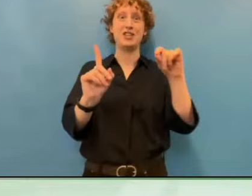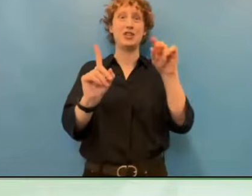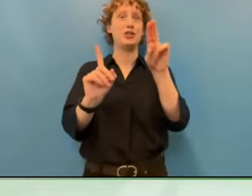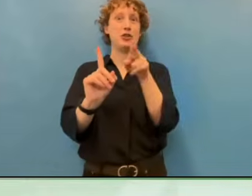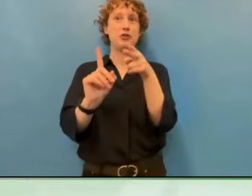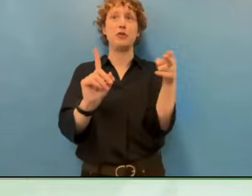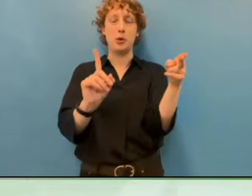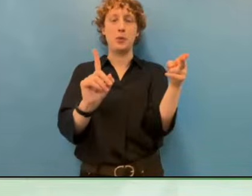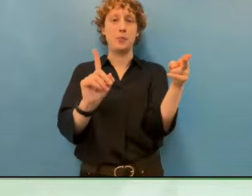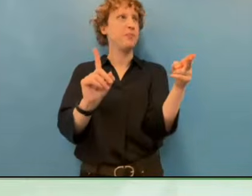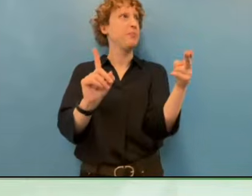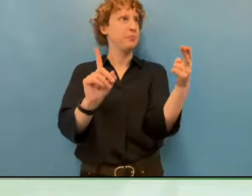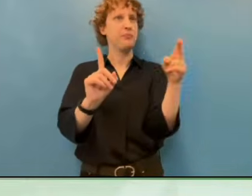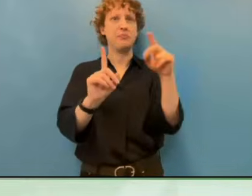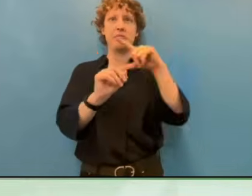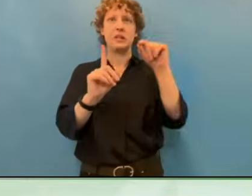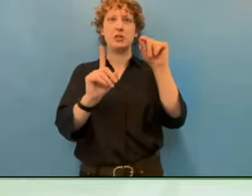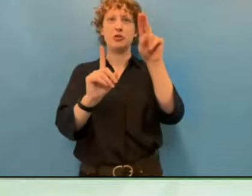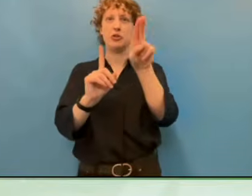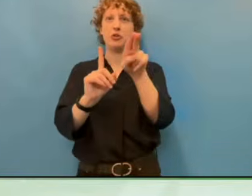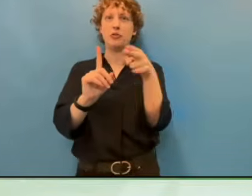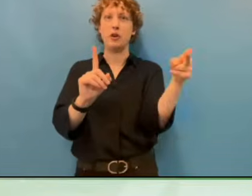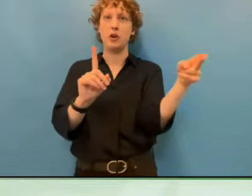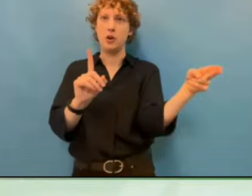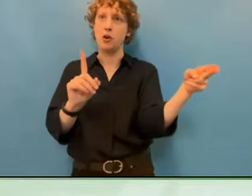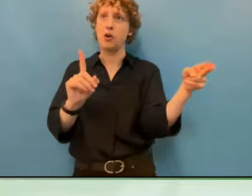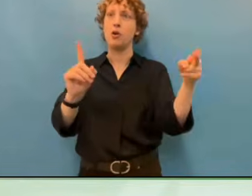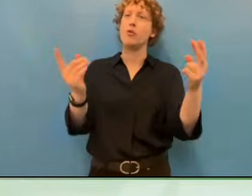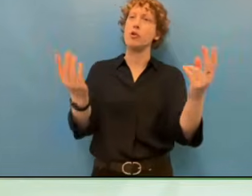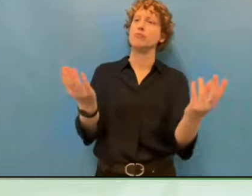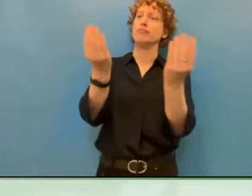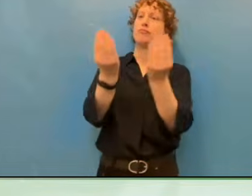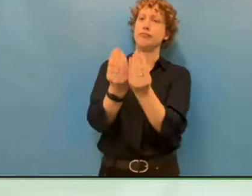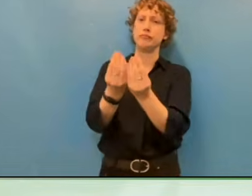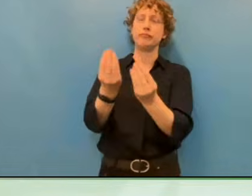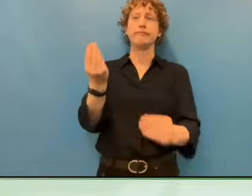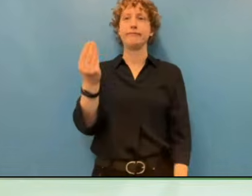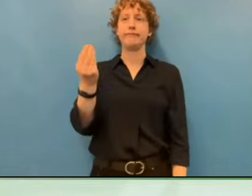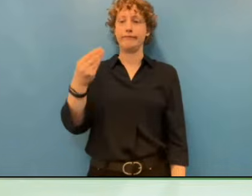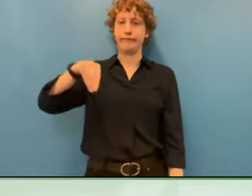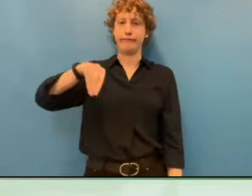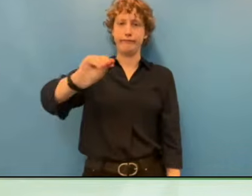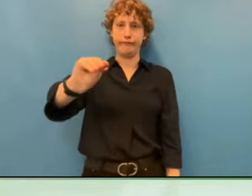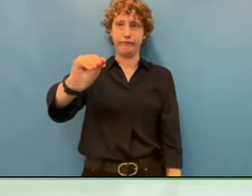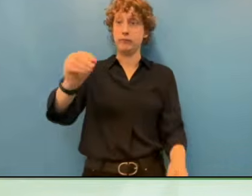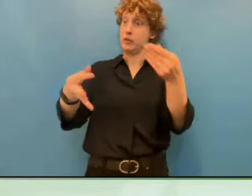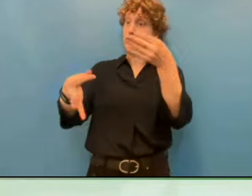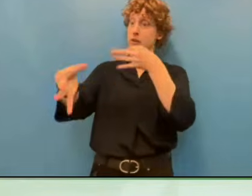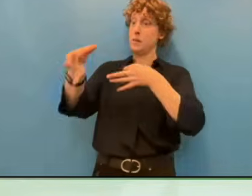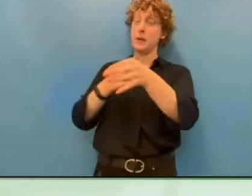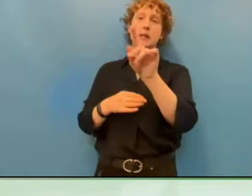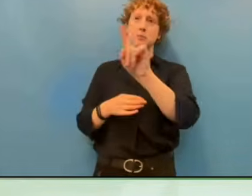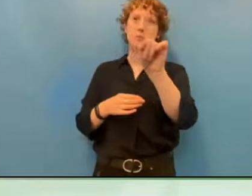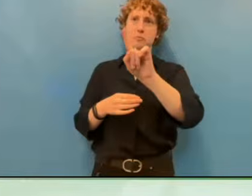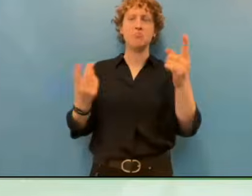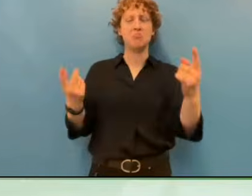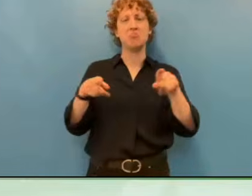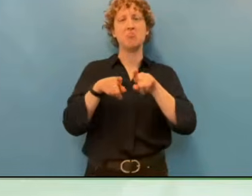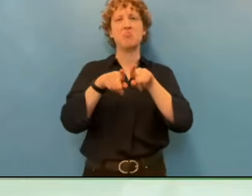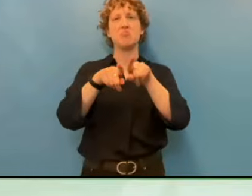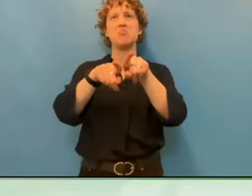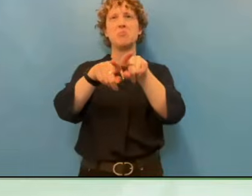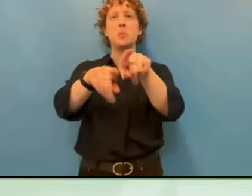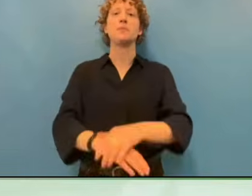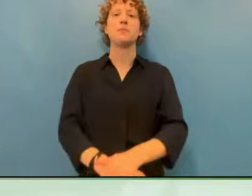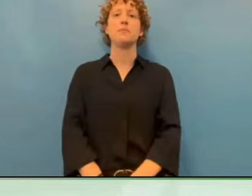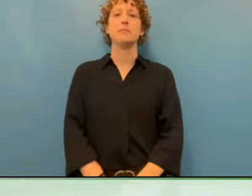not replace it. That is definitely the understatement of the century. It also aims to address the barriers that we see in